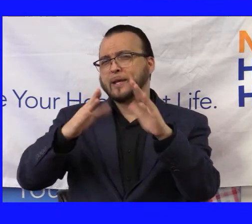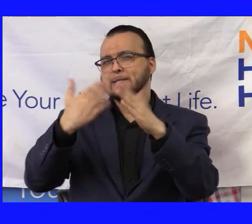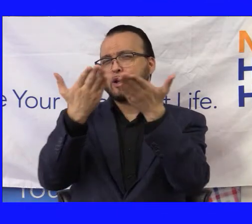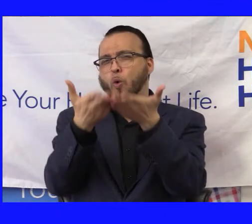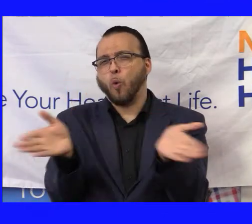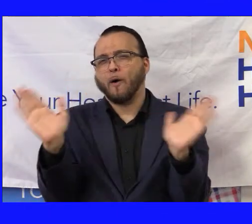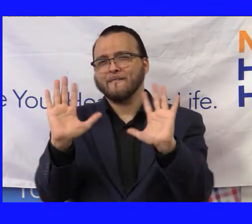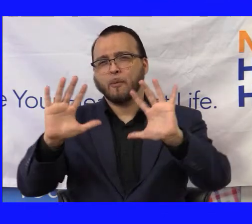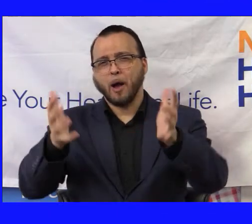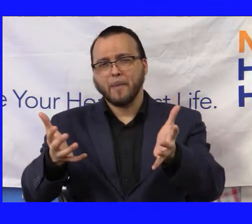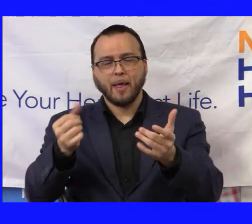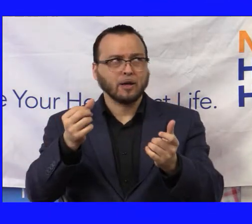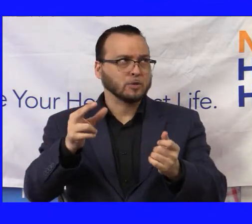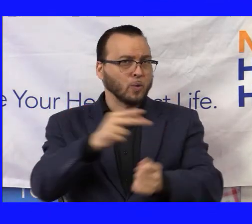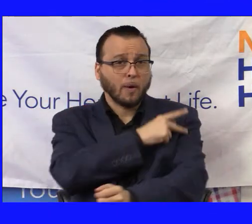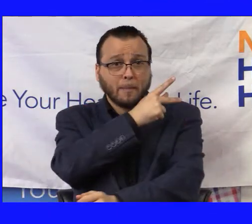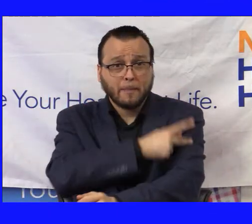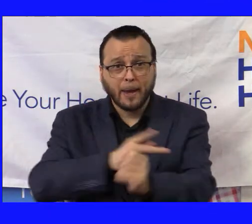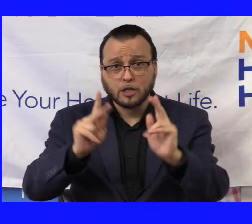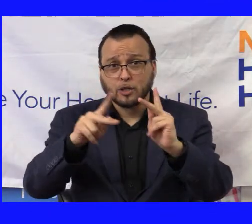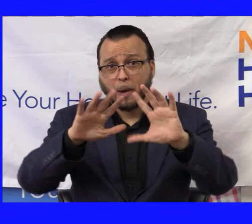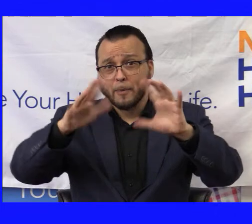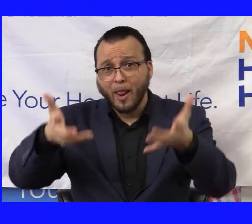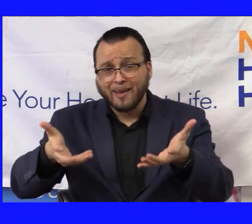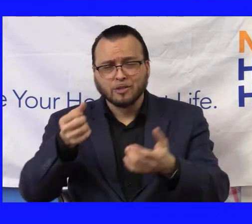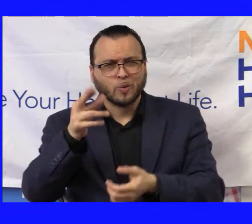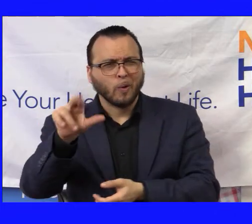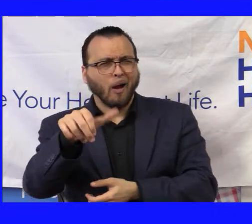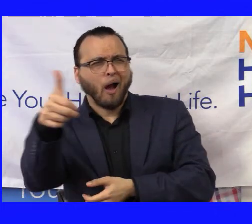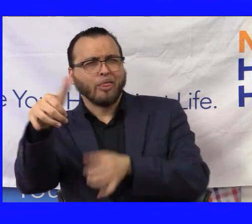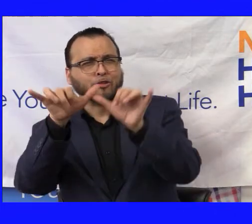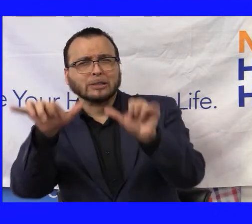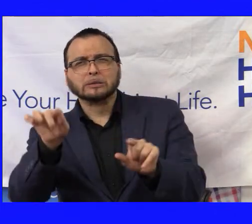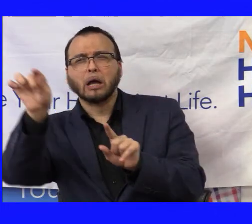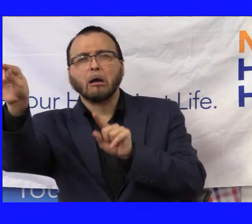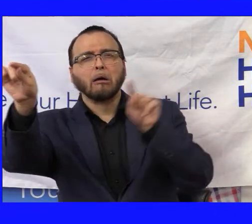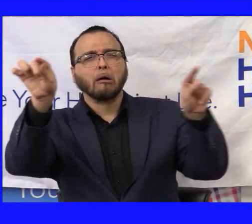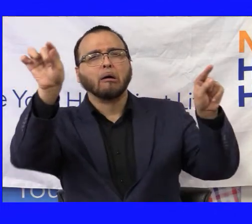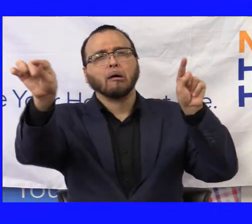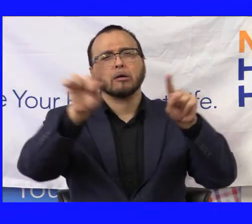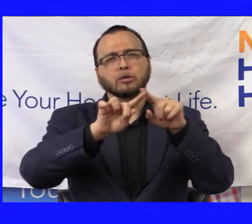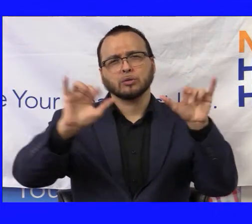or patient population or other systems that we kind of benchmark to, or